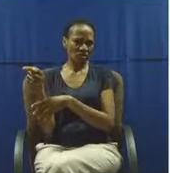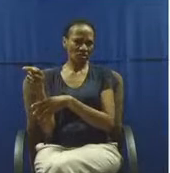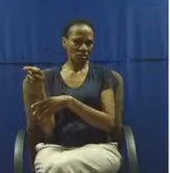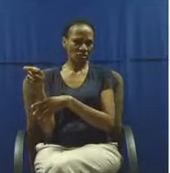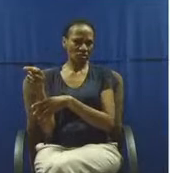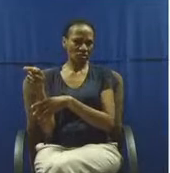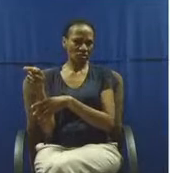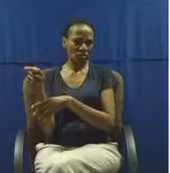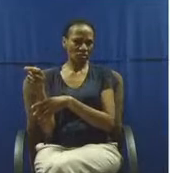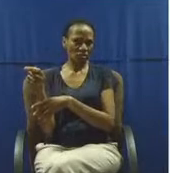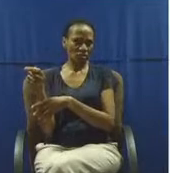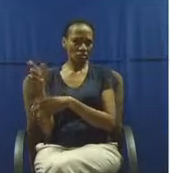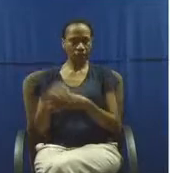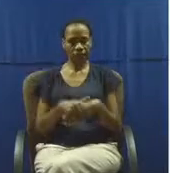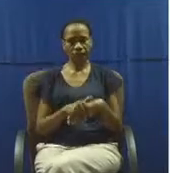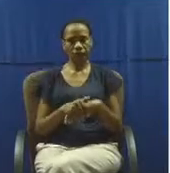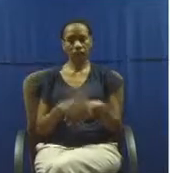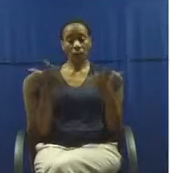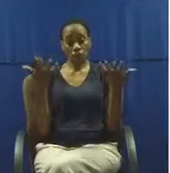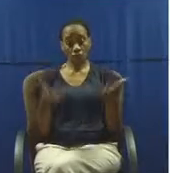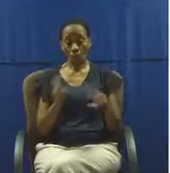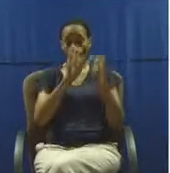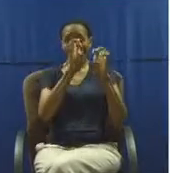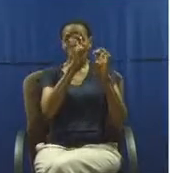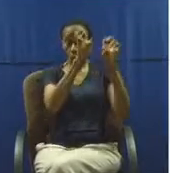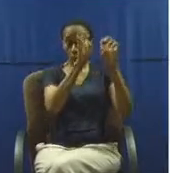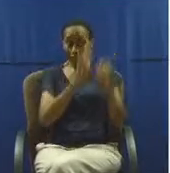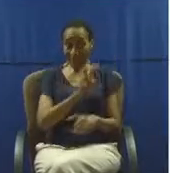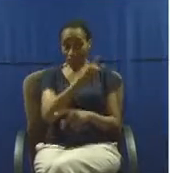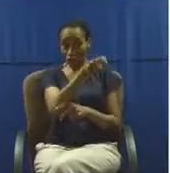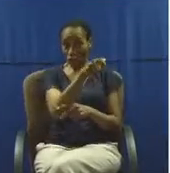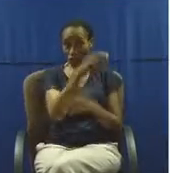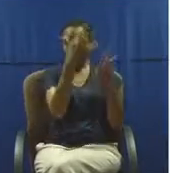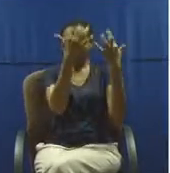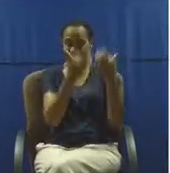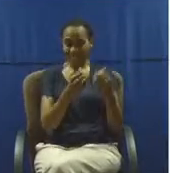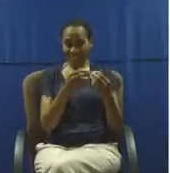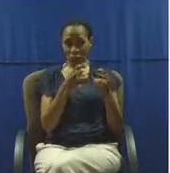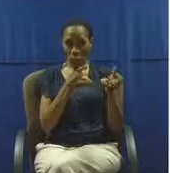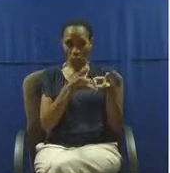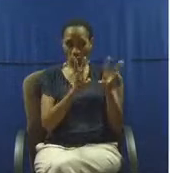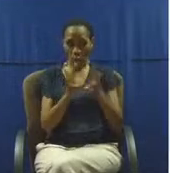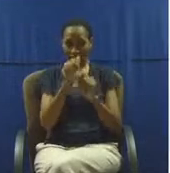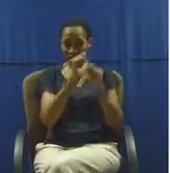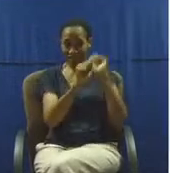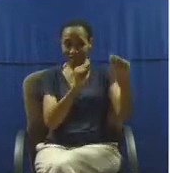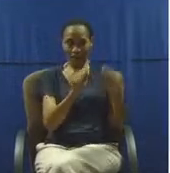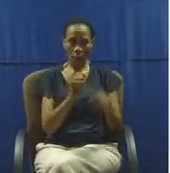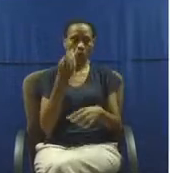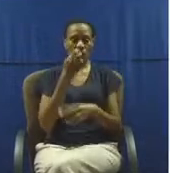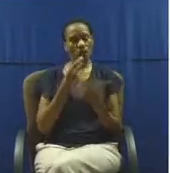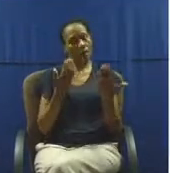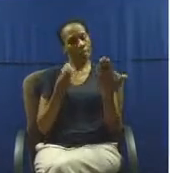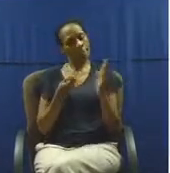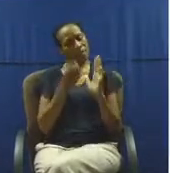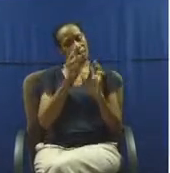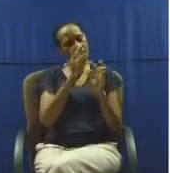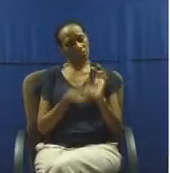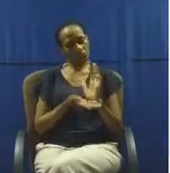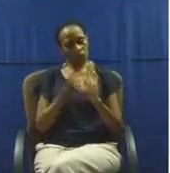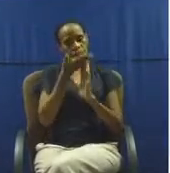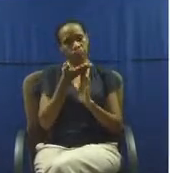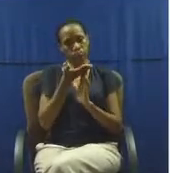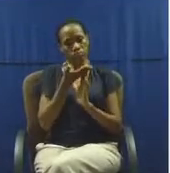place. Obviously, Eskom, looking at its own budgeting, will say this is the price increase with